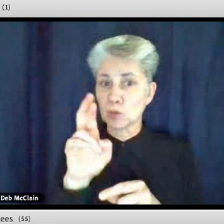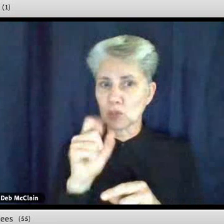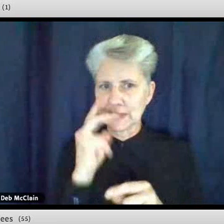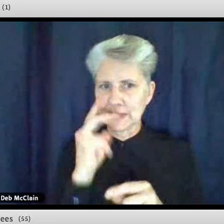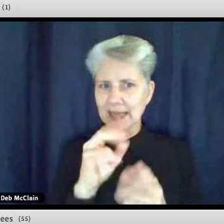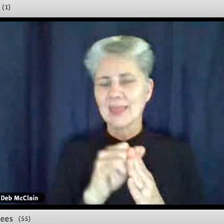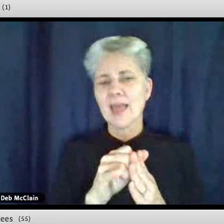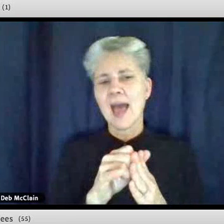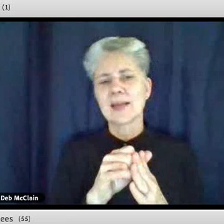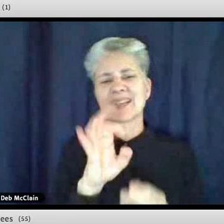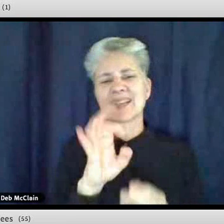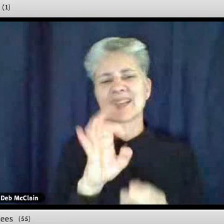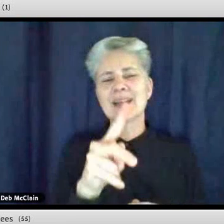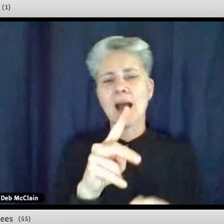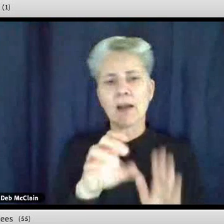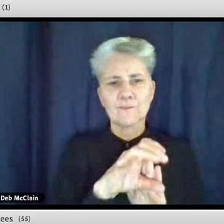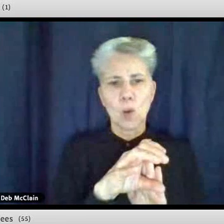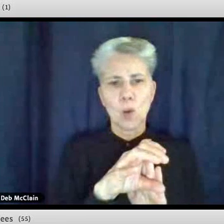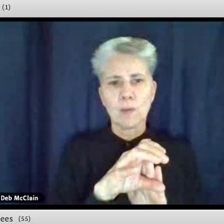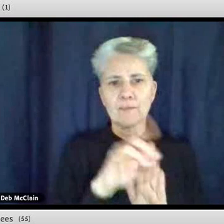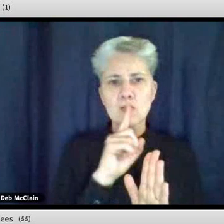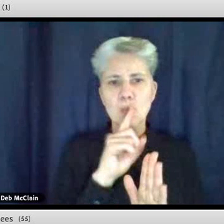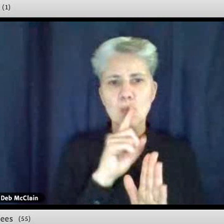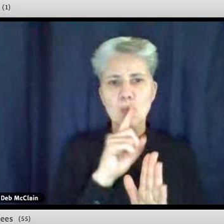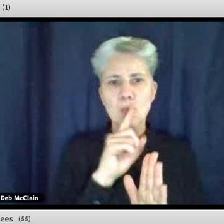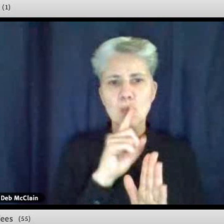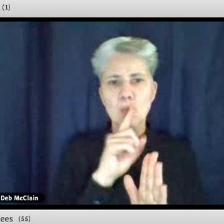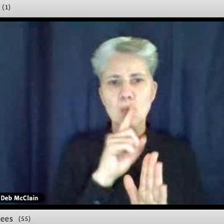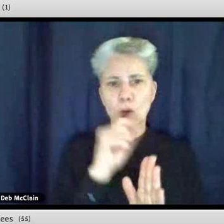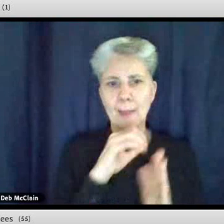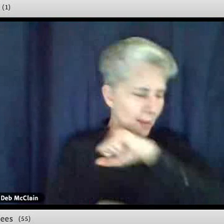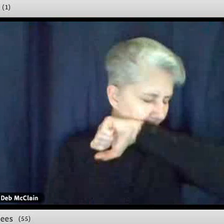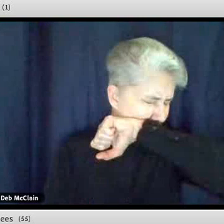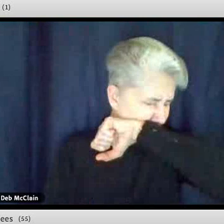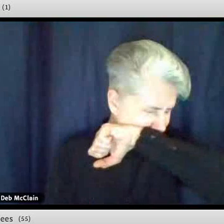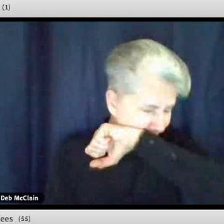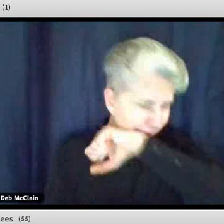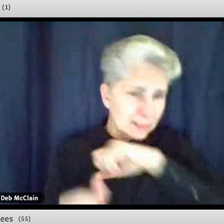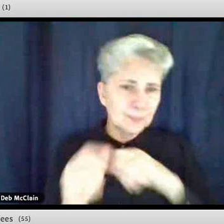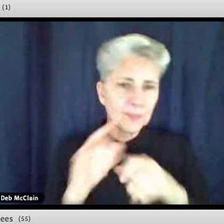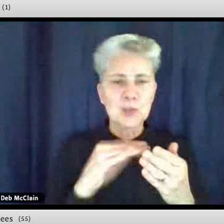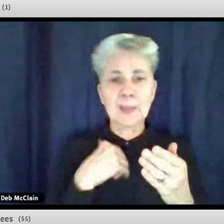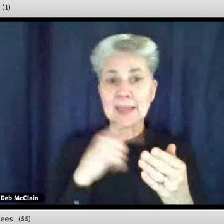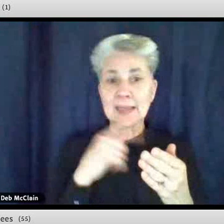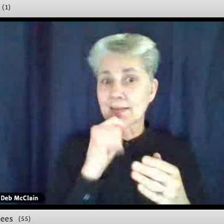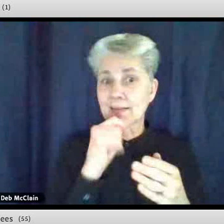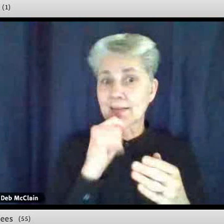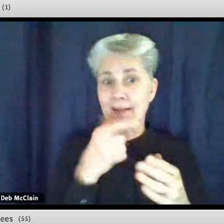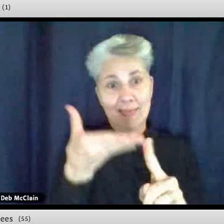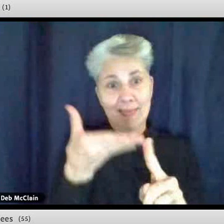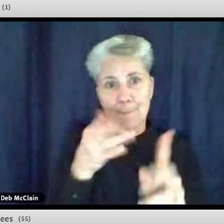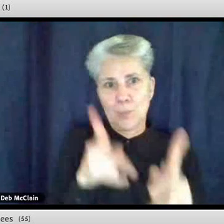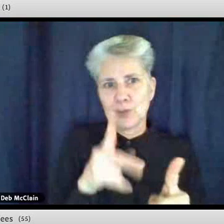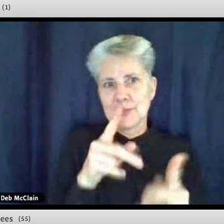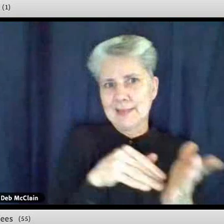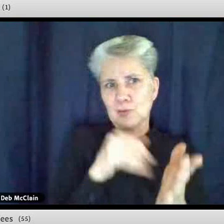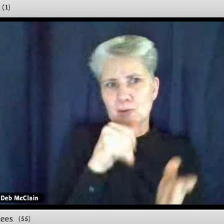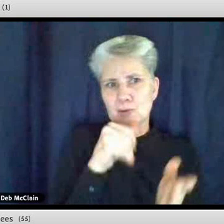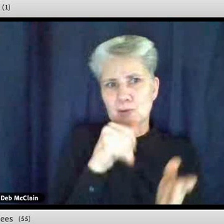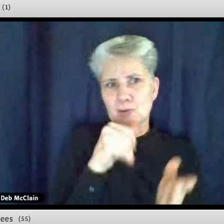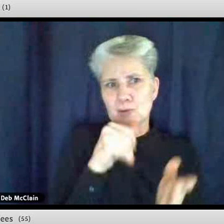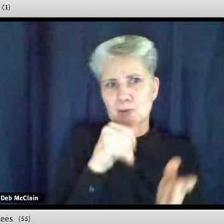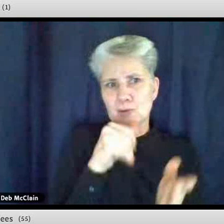Yep. And if you took this picture in one of those sources, you would see that it was a stock photo of a lonely man in church. So this